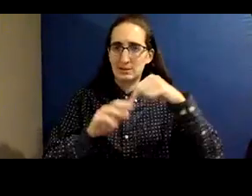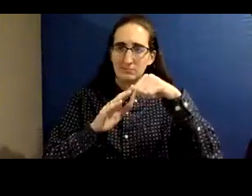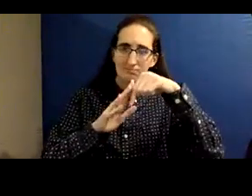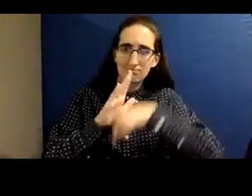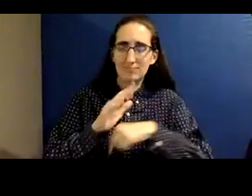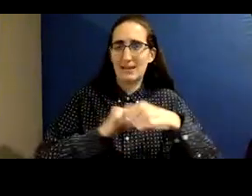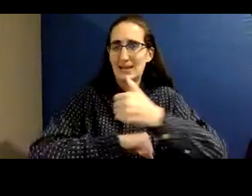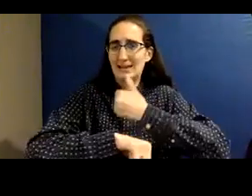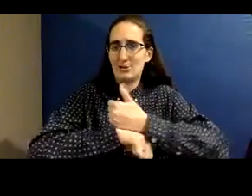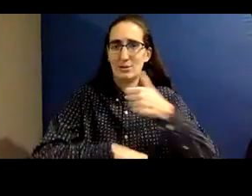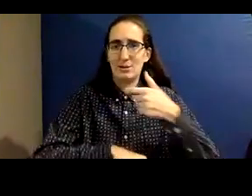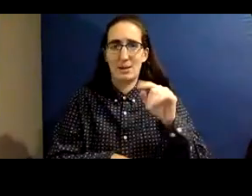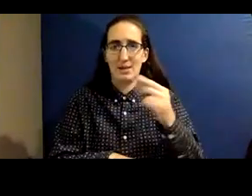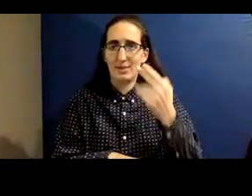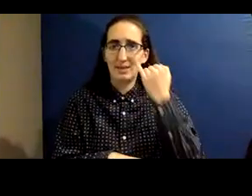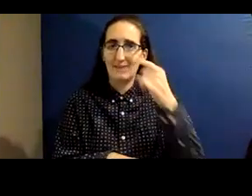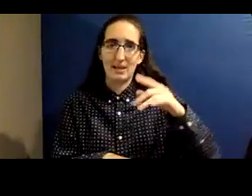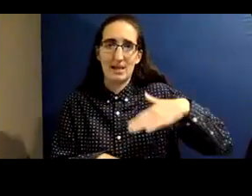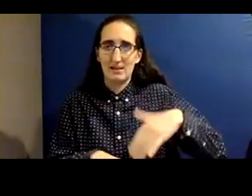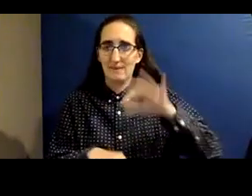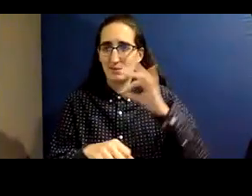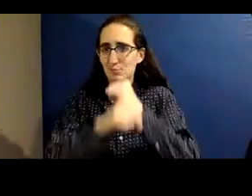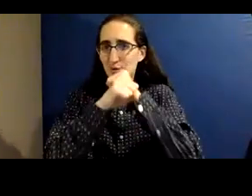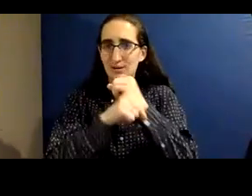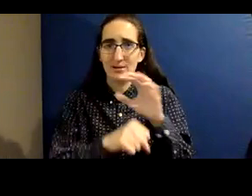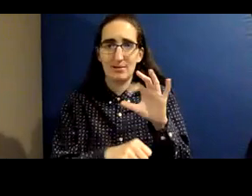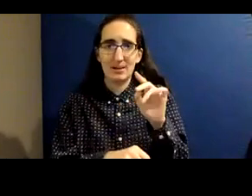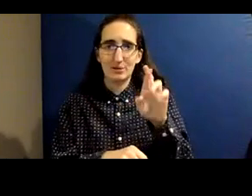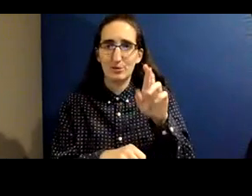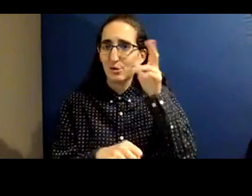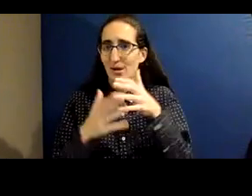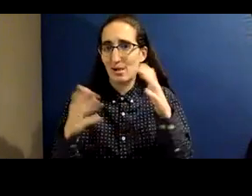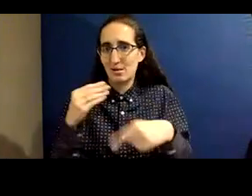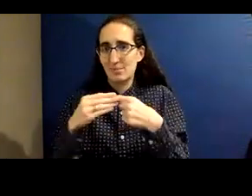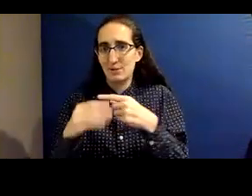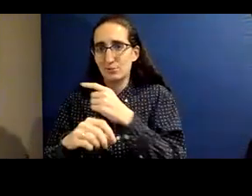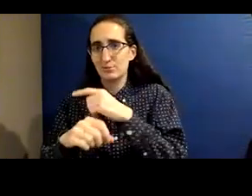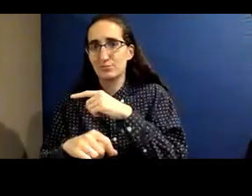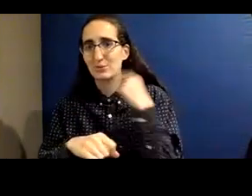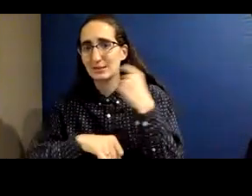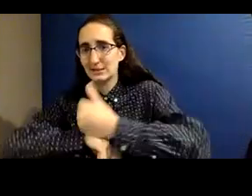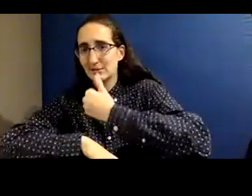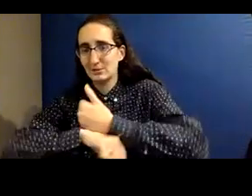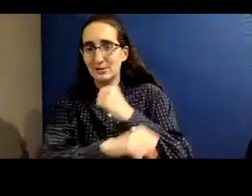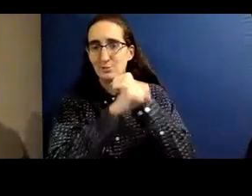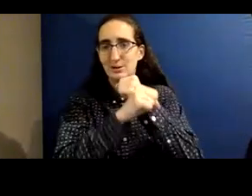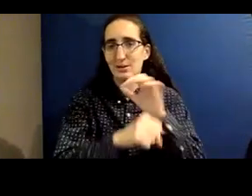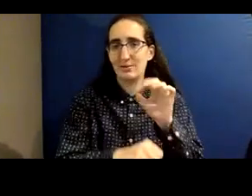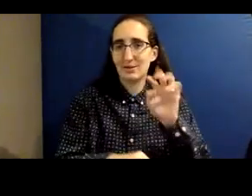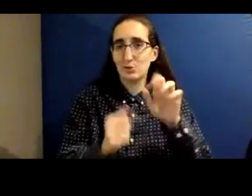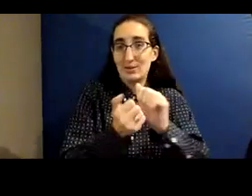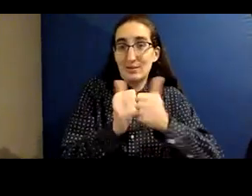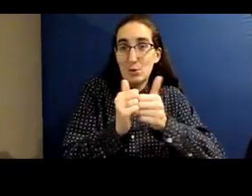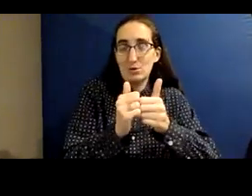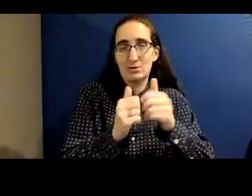path if he hadn't found a protective factor. We've heard a lot about risk and protective factors in sports. It was an outlet for